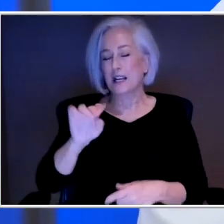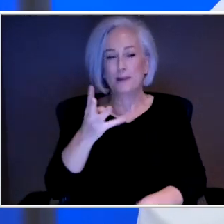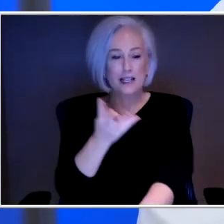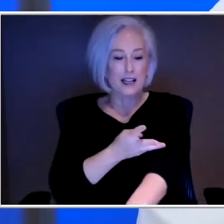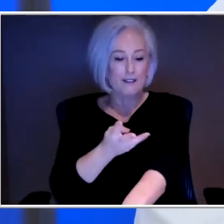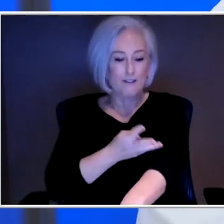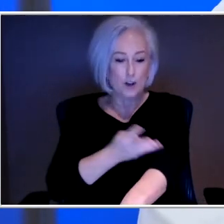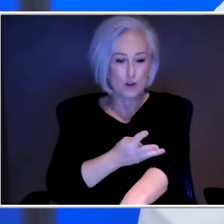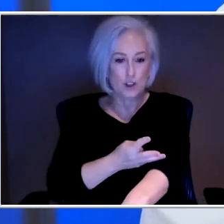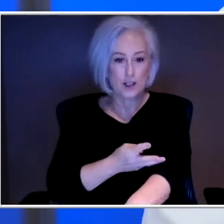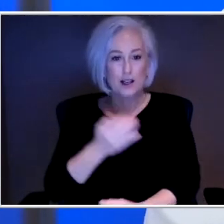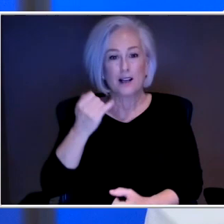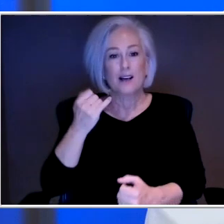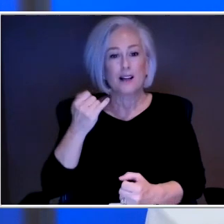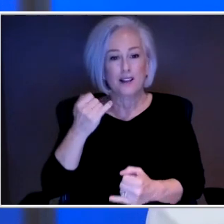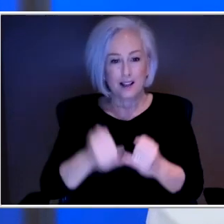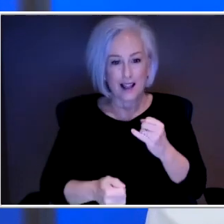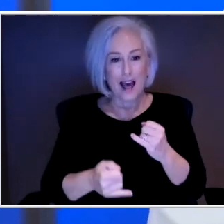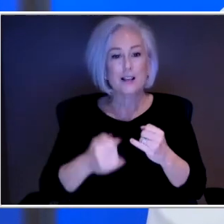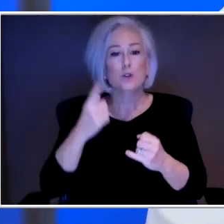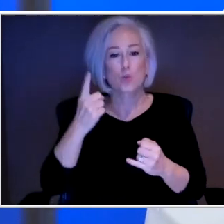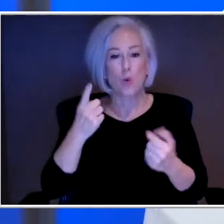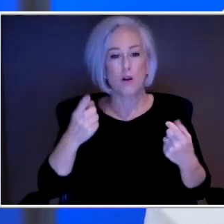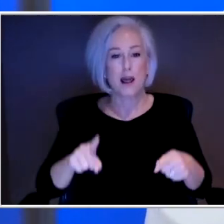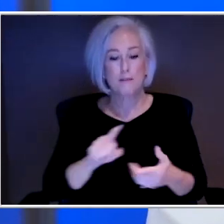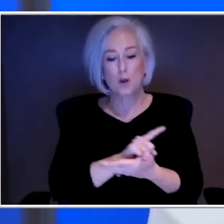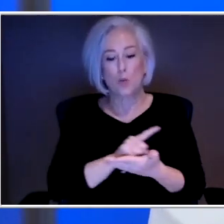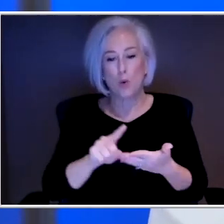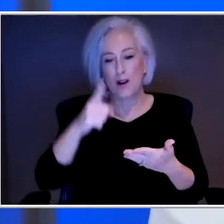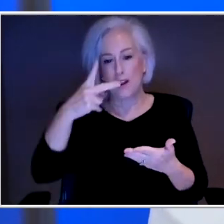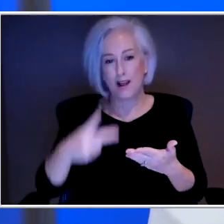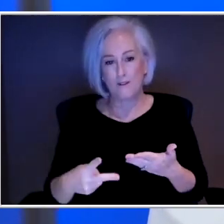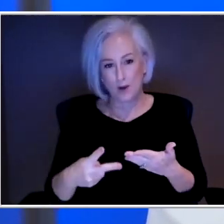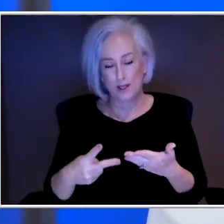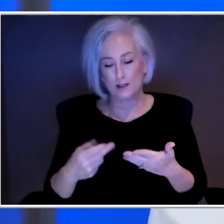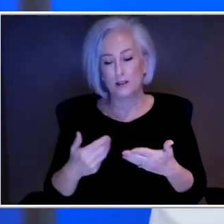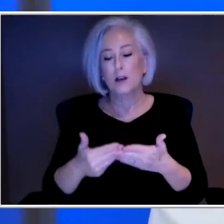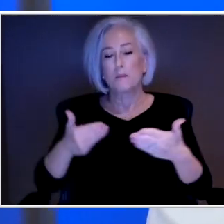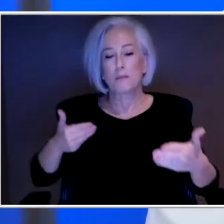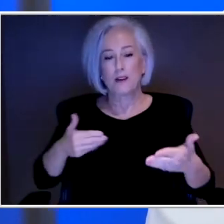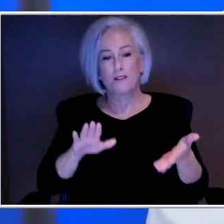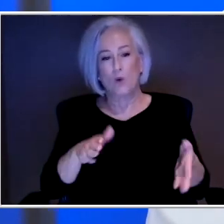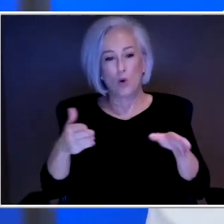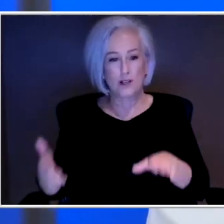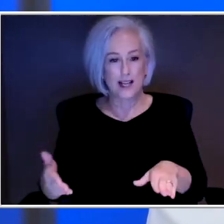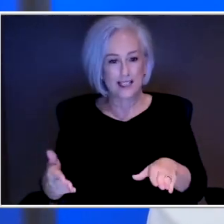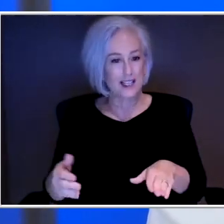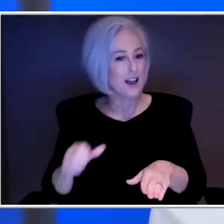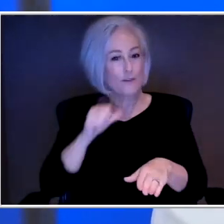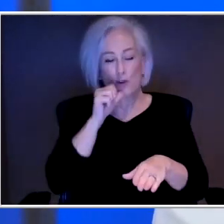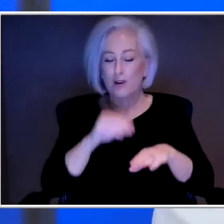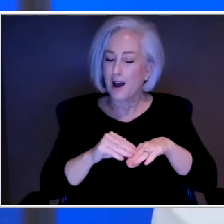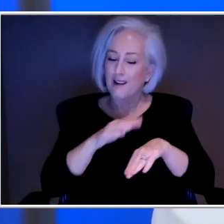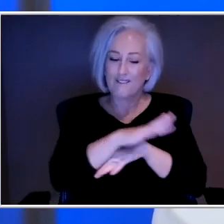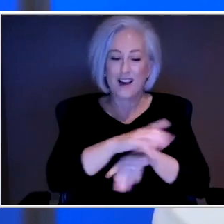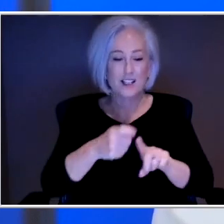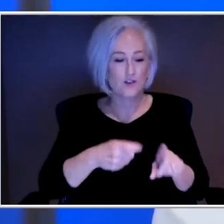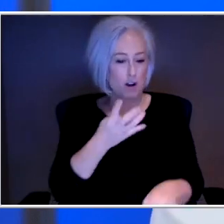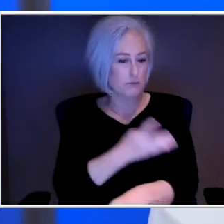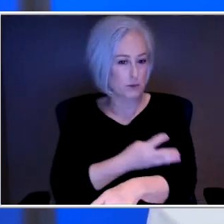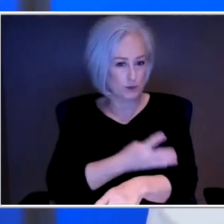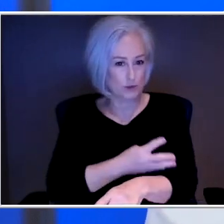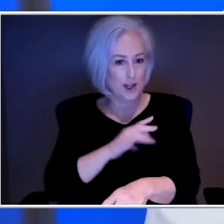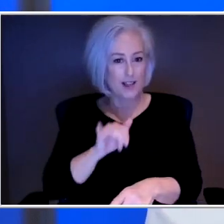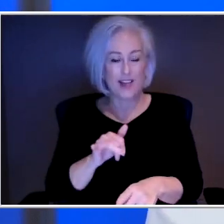was like a week and a half prior to his death. So that would not be from the direct effects of the ketamine infusion. That's out of your drug within a couple of hours. Like I